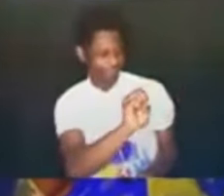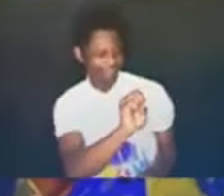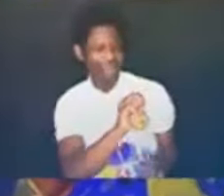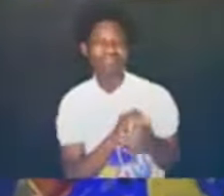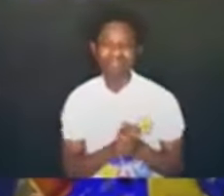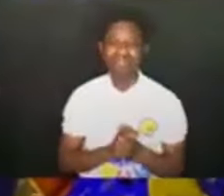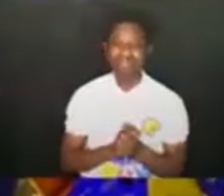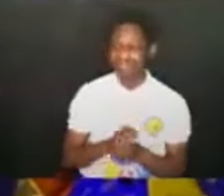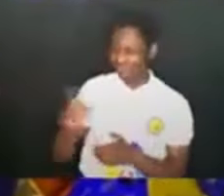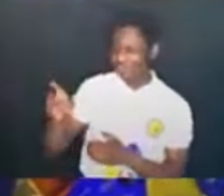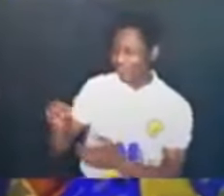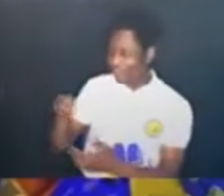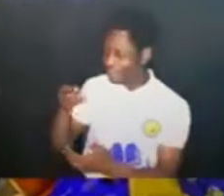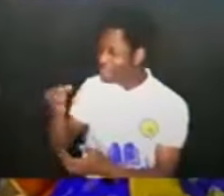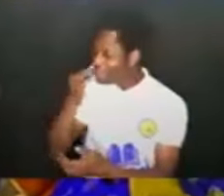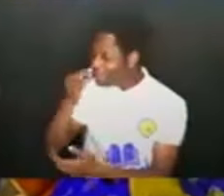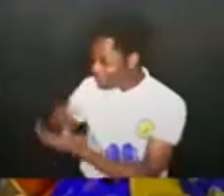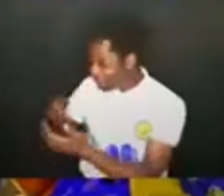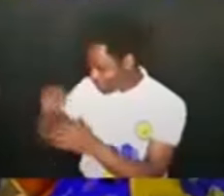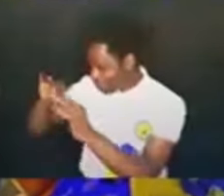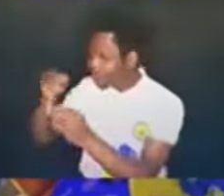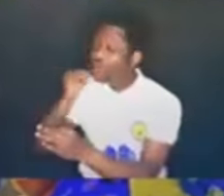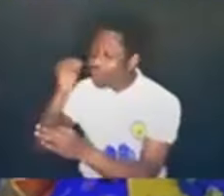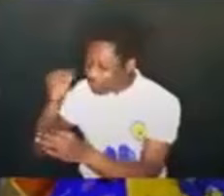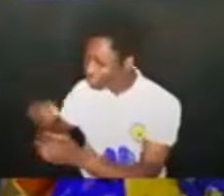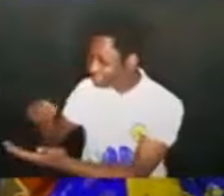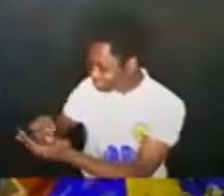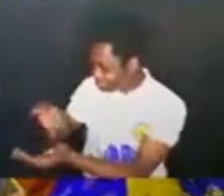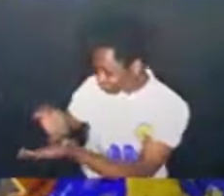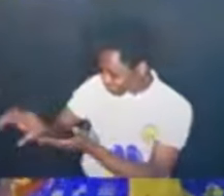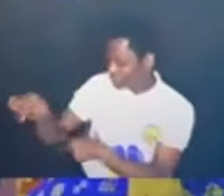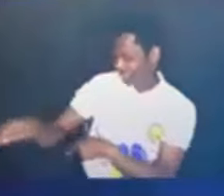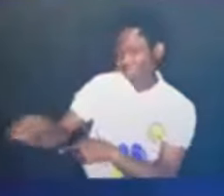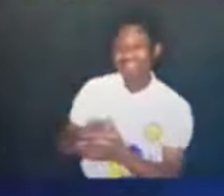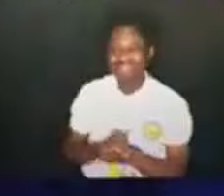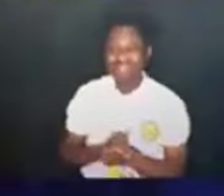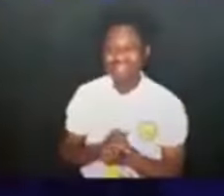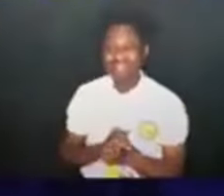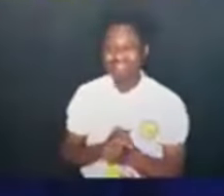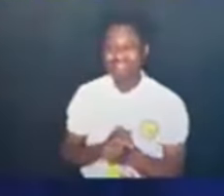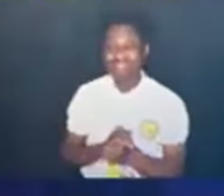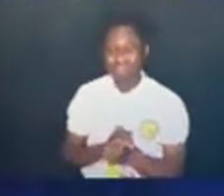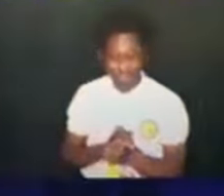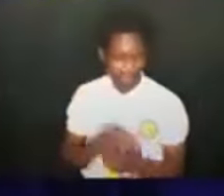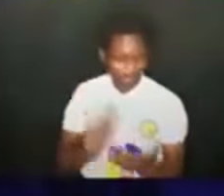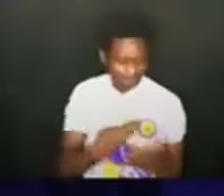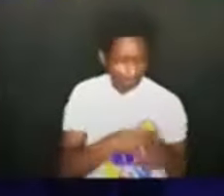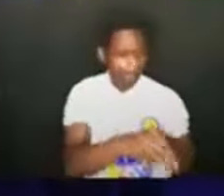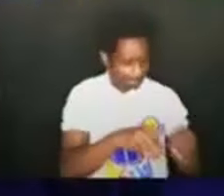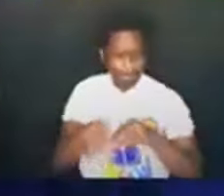You are chop money. You see, bills to